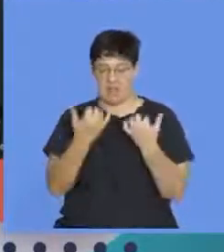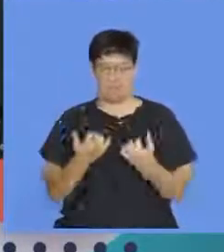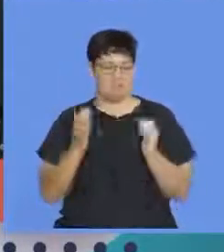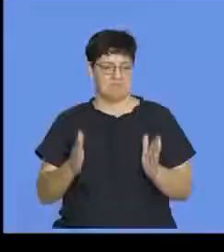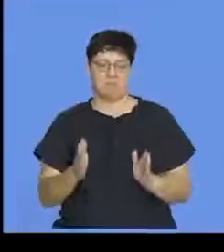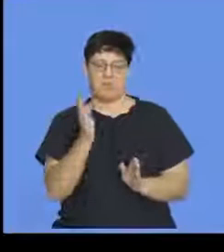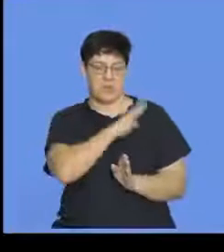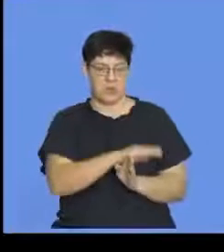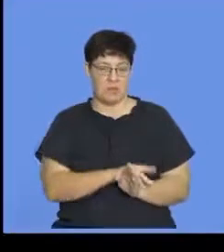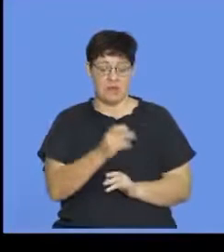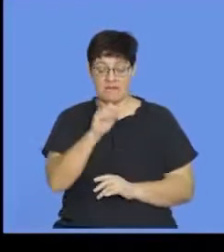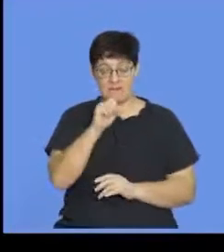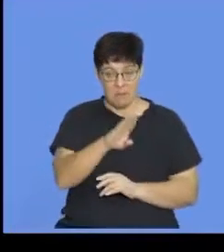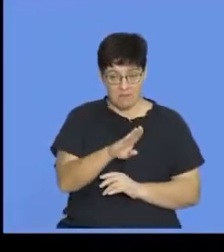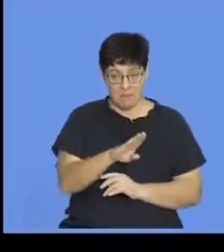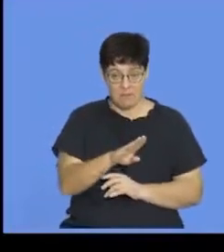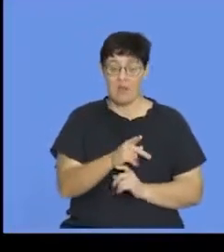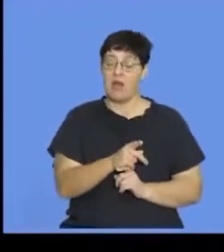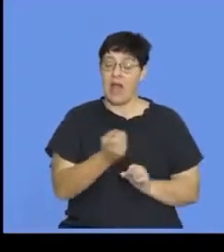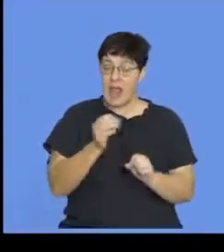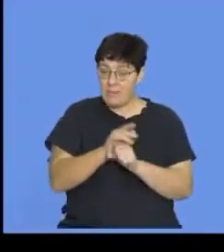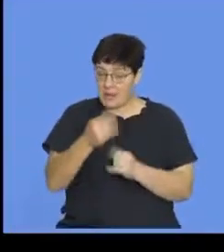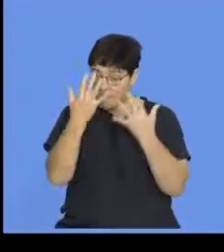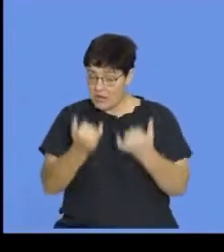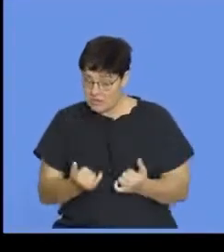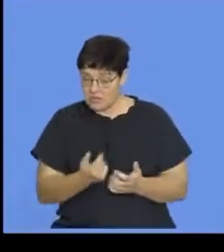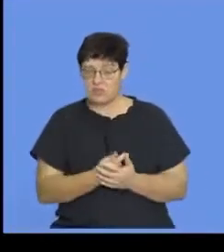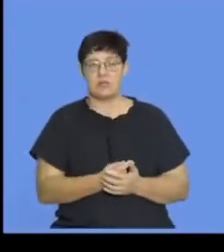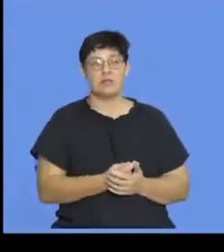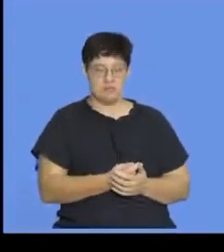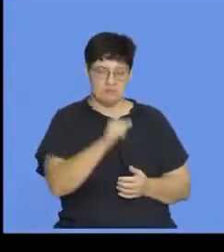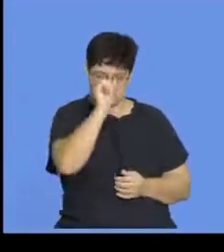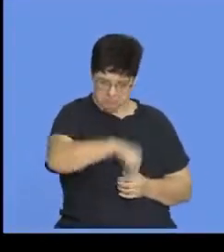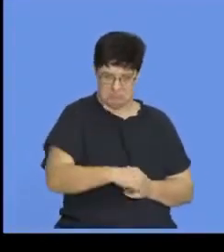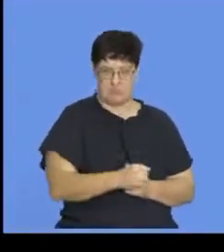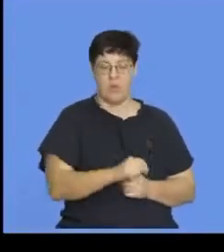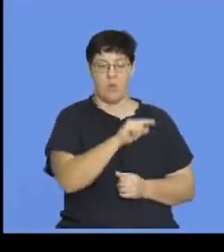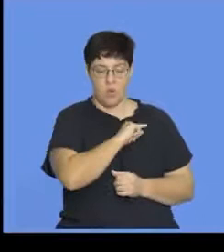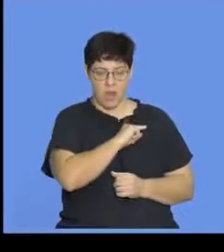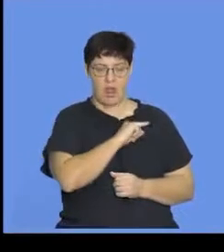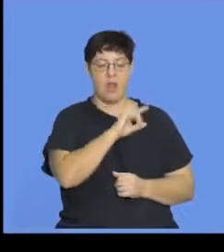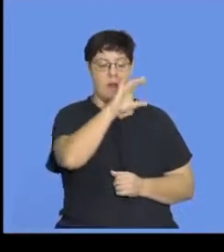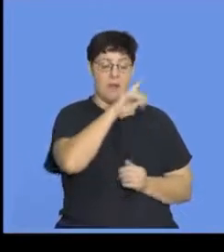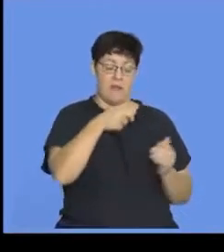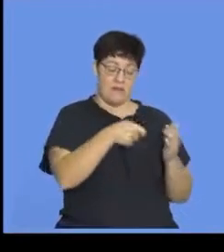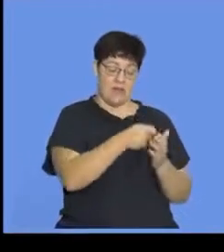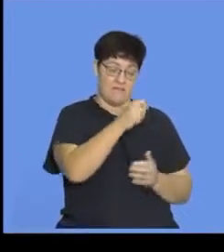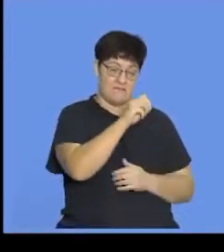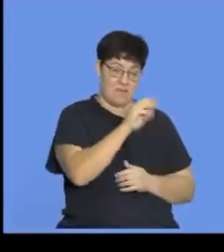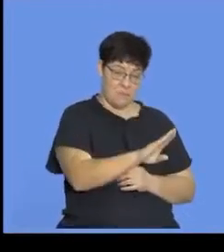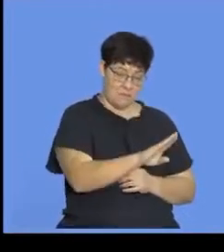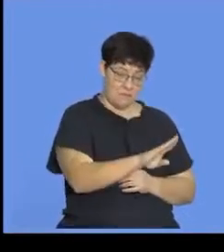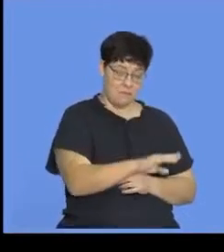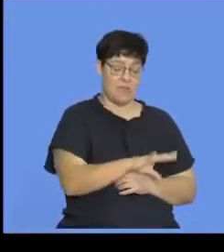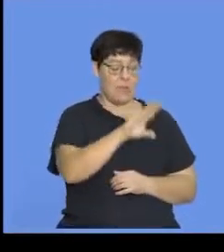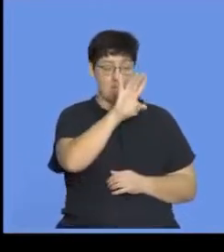at February, does February impact on my budget period? Certainly it does. Why? You bought in February, right? You